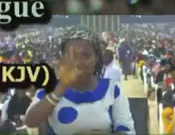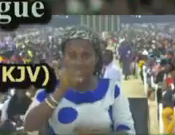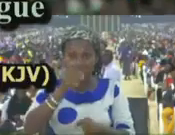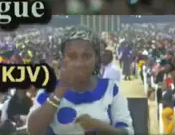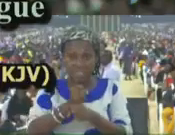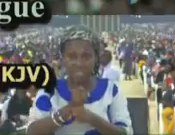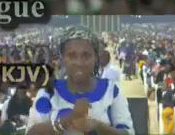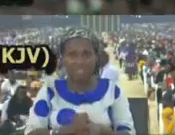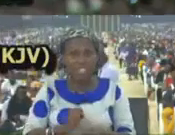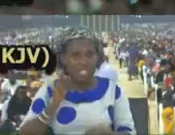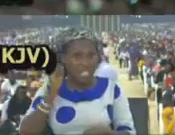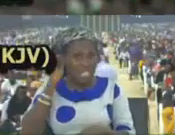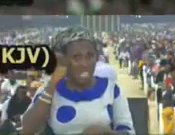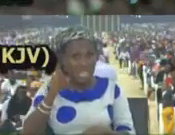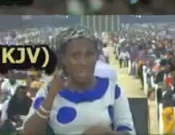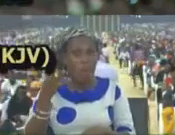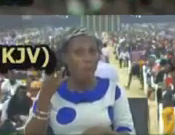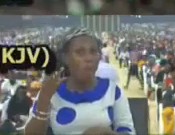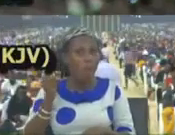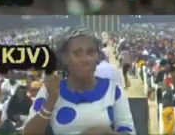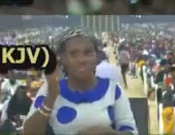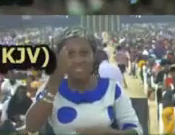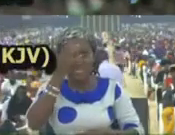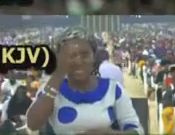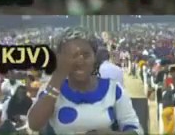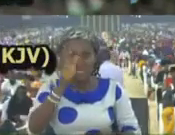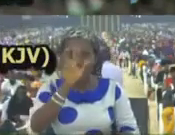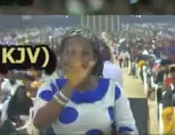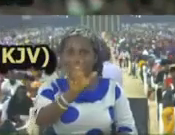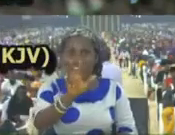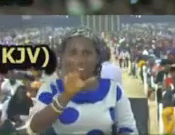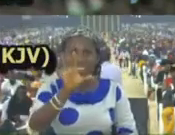he was sick. 38 years.